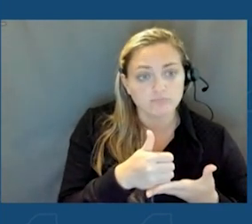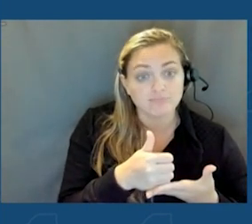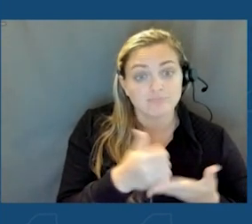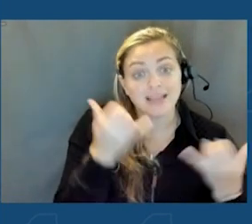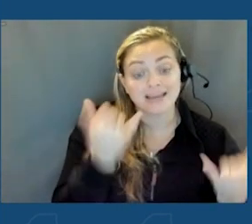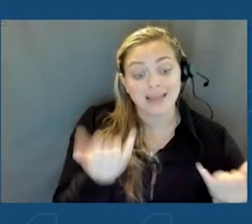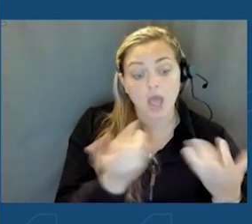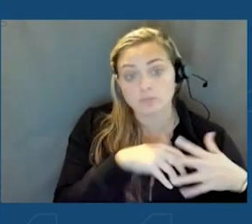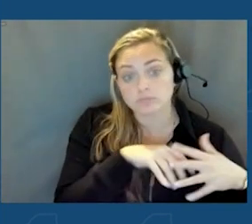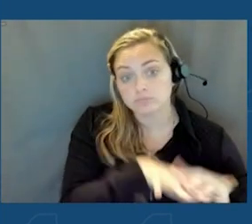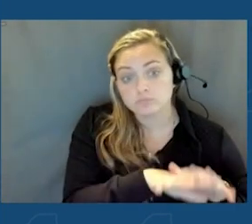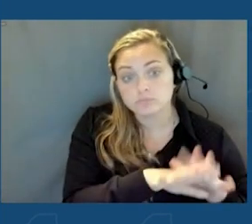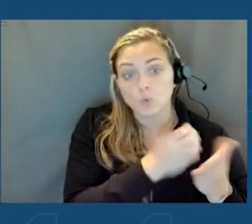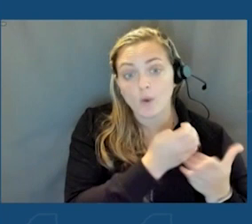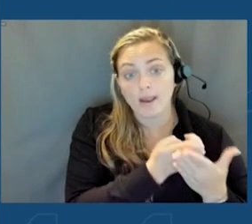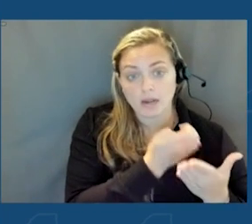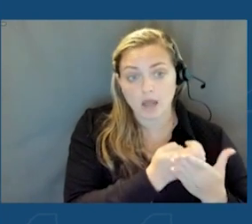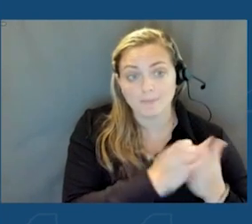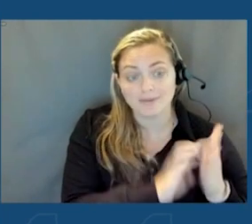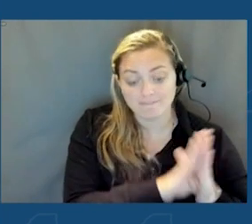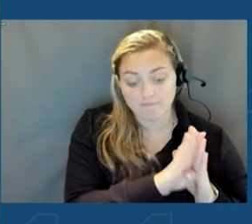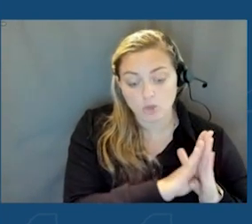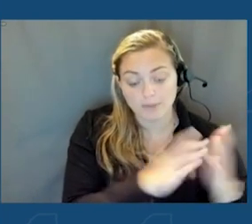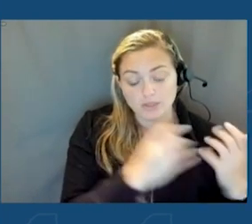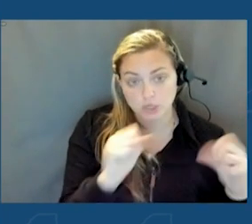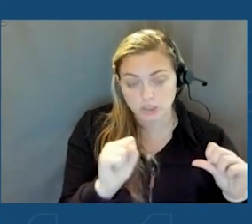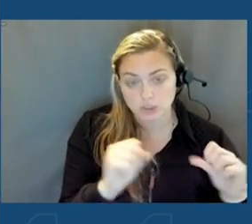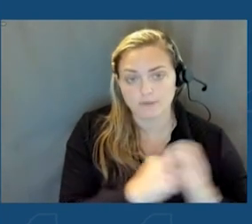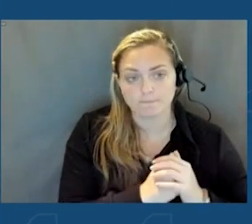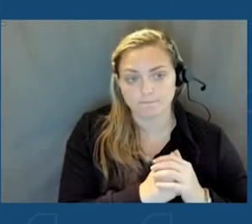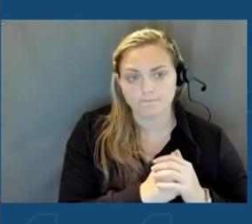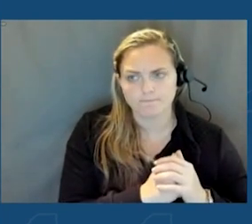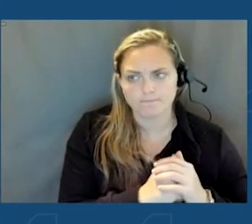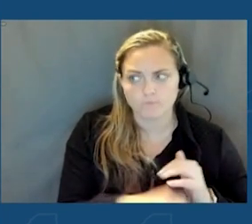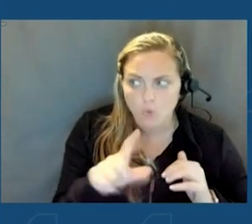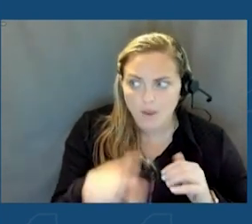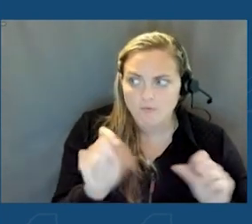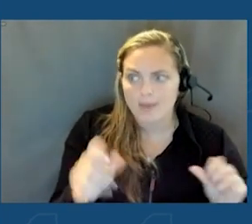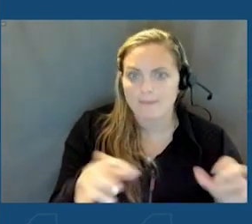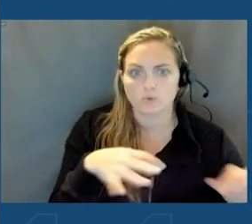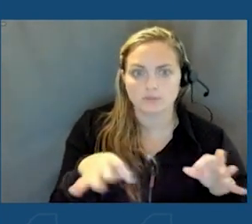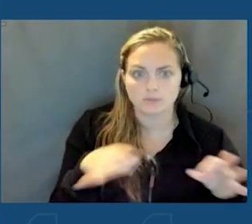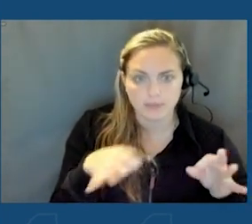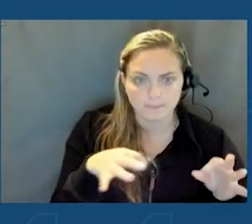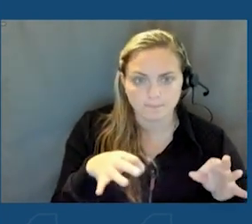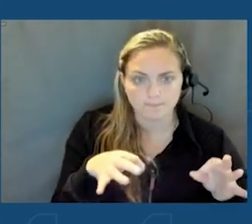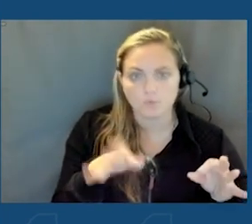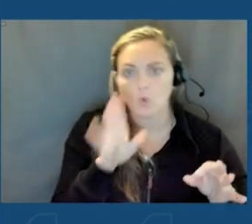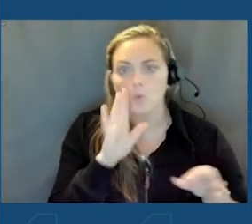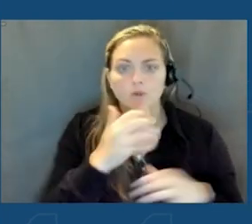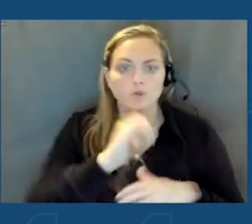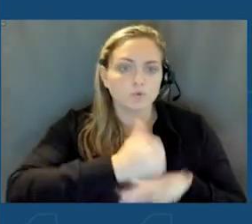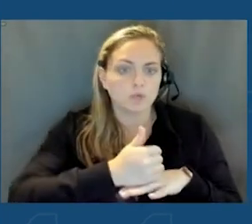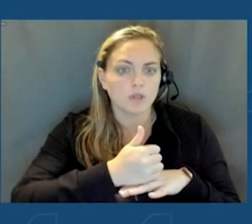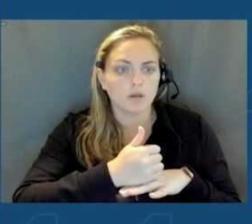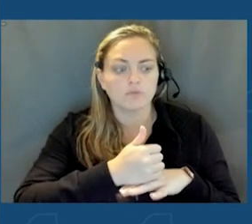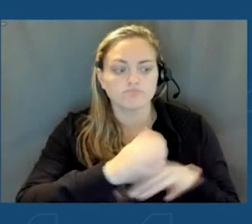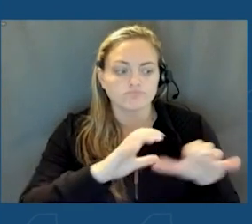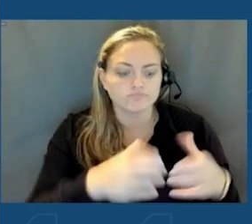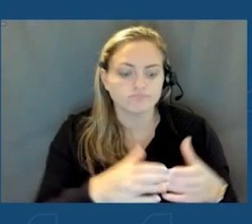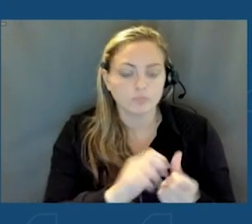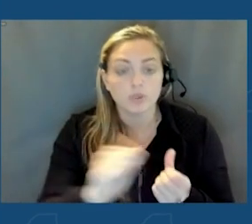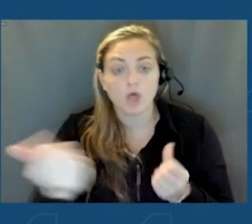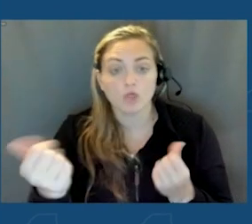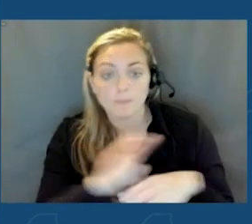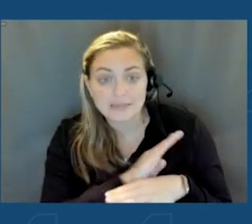integrated into our economic development strategy. You have to be able to tell us, are you going to create a consortium with other